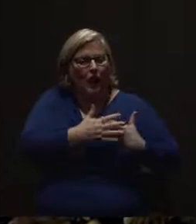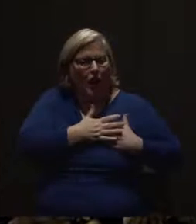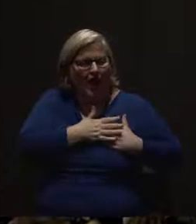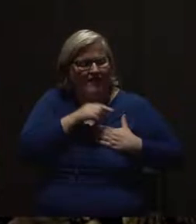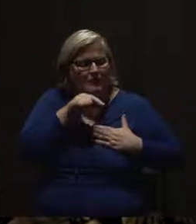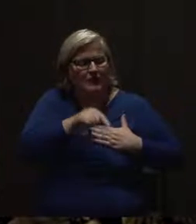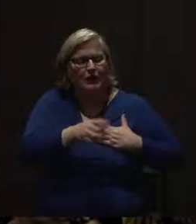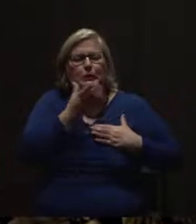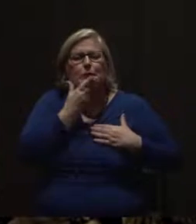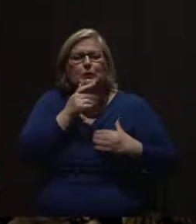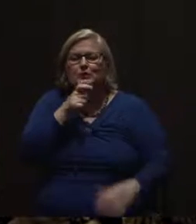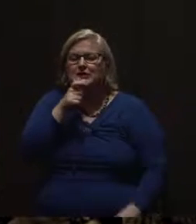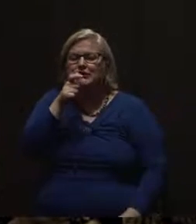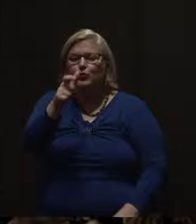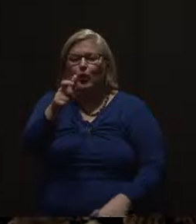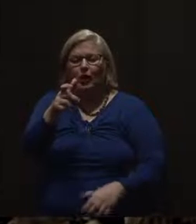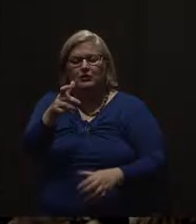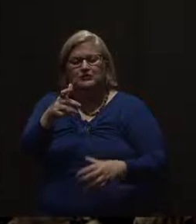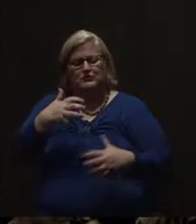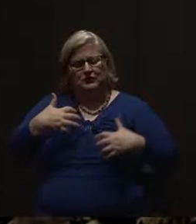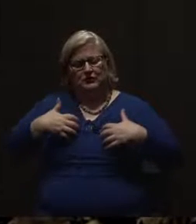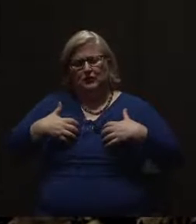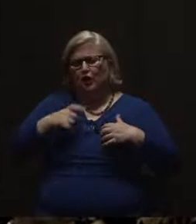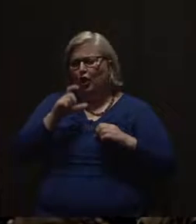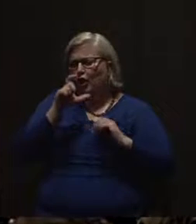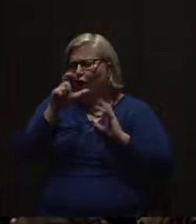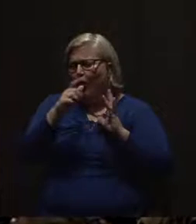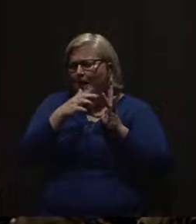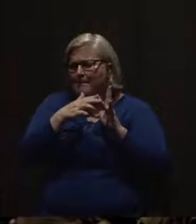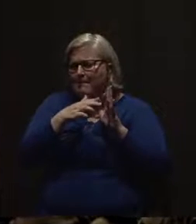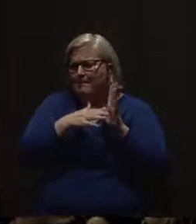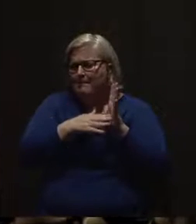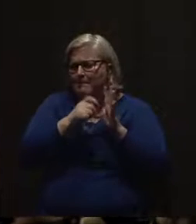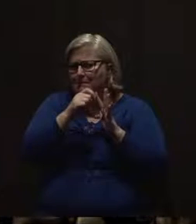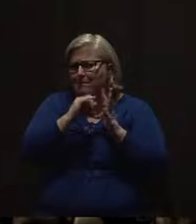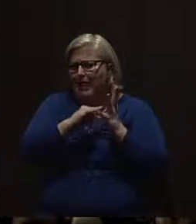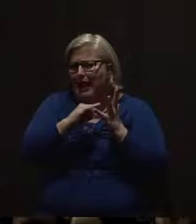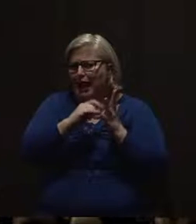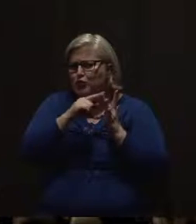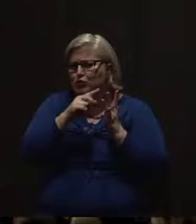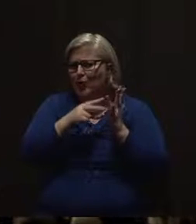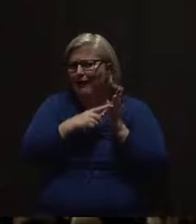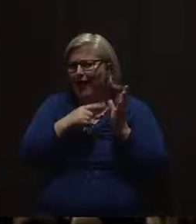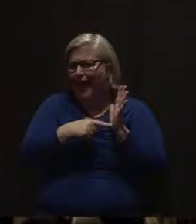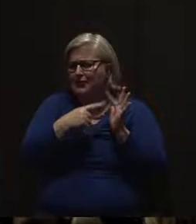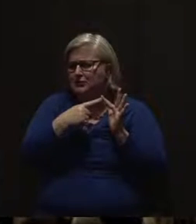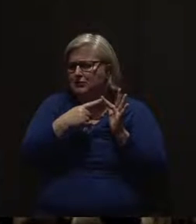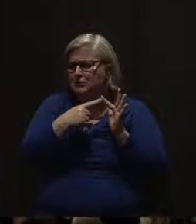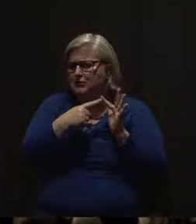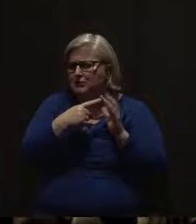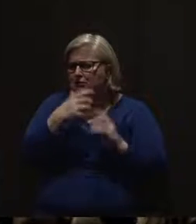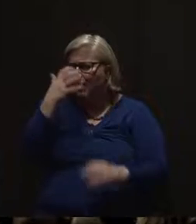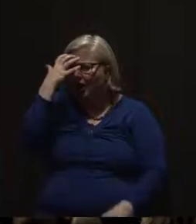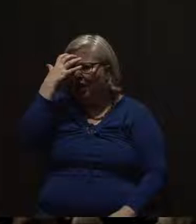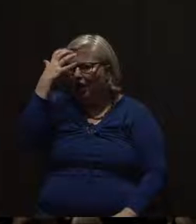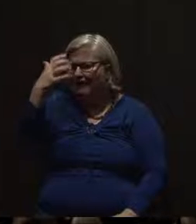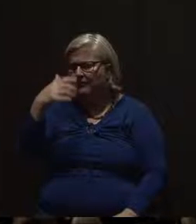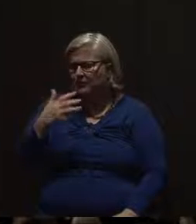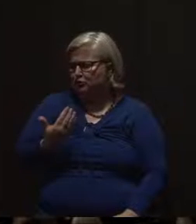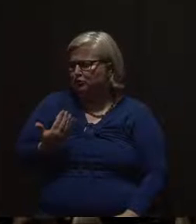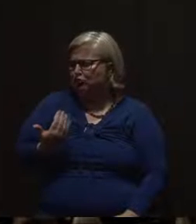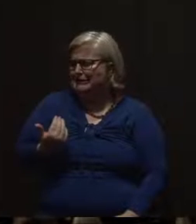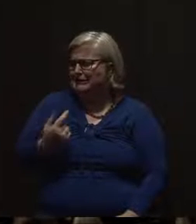certainly using the term compassionate government. In the last few weeks, at least, they did. And I wonder